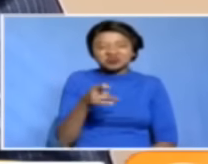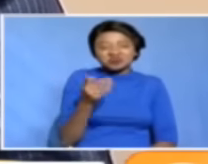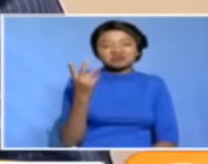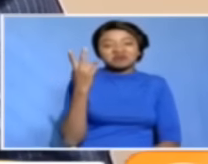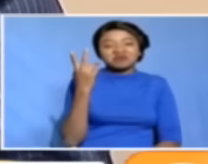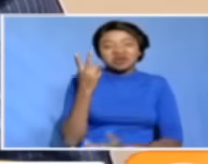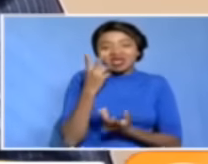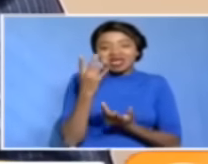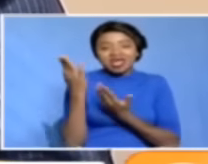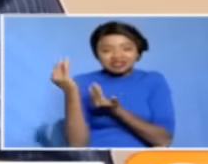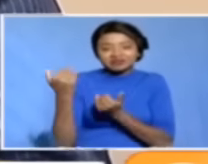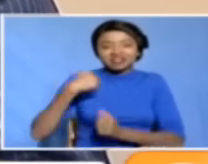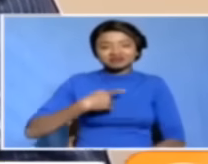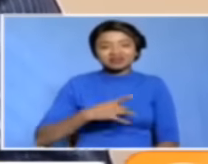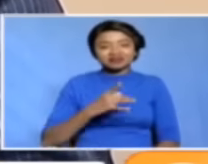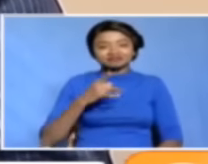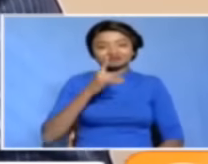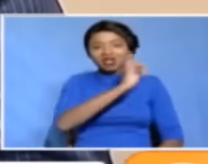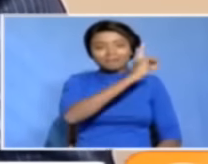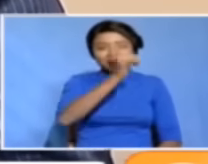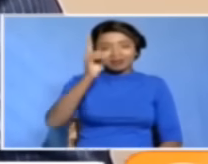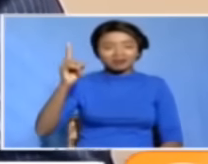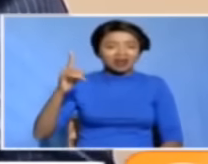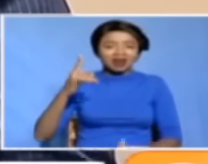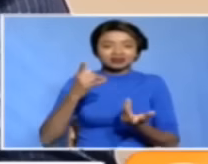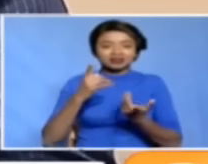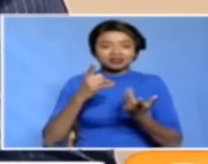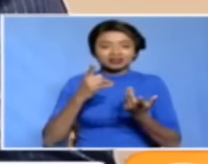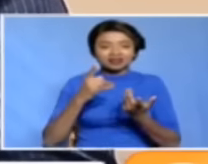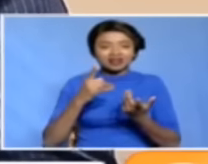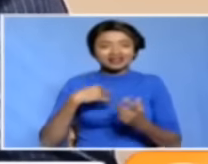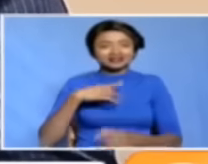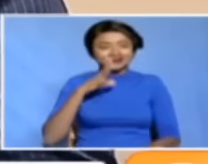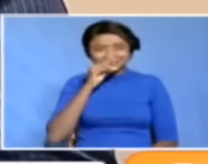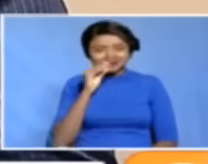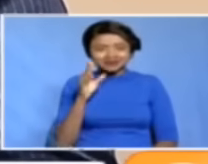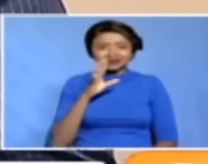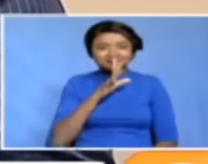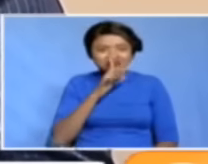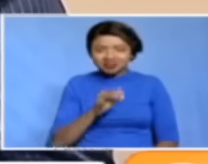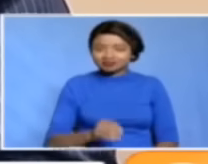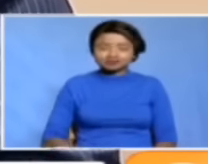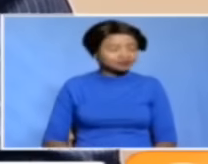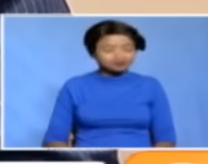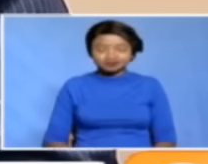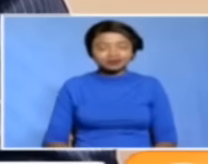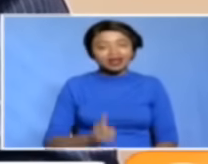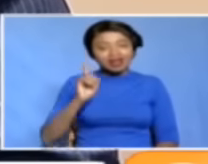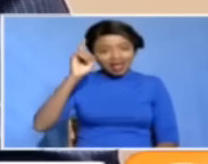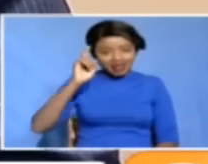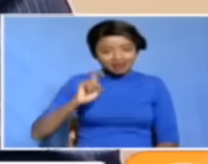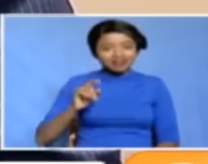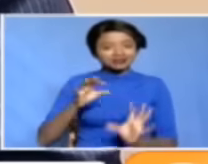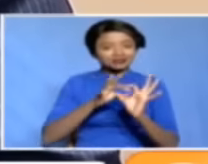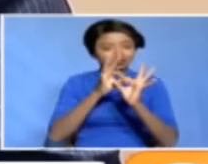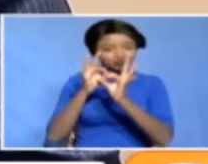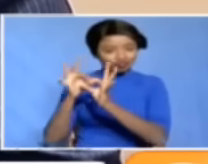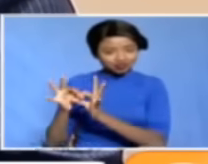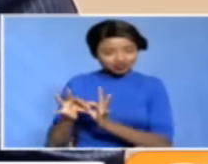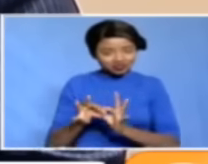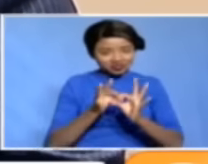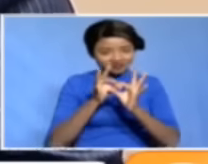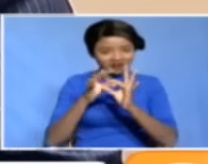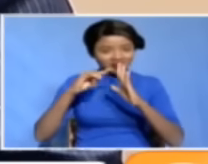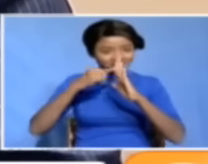go out to funerals and political parties. I'm supposed to be the unifying factor of